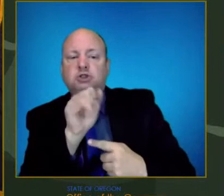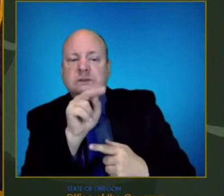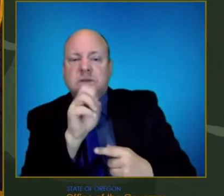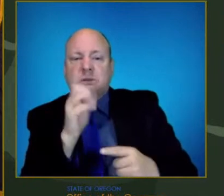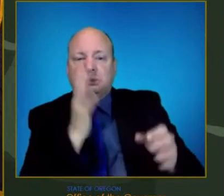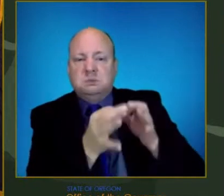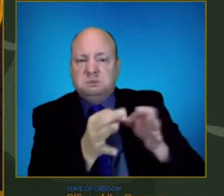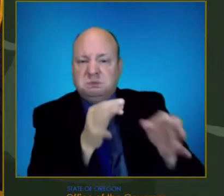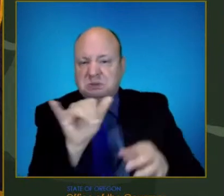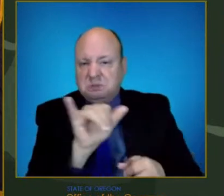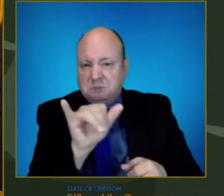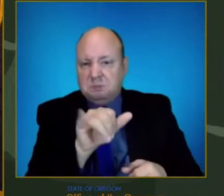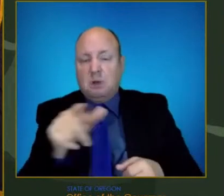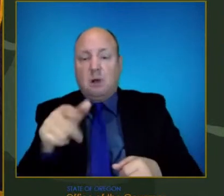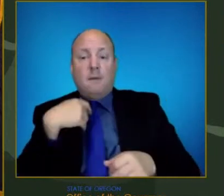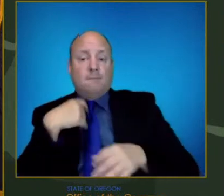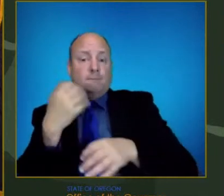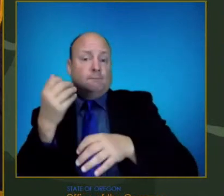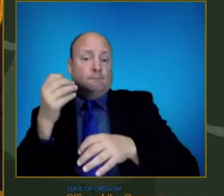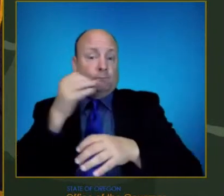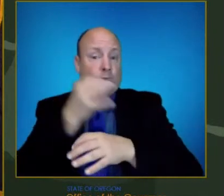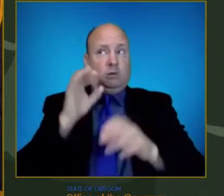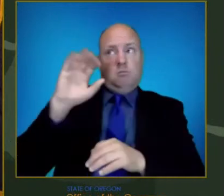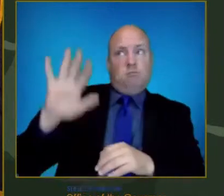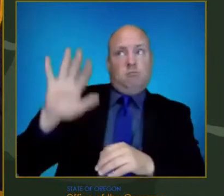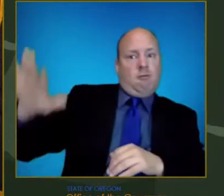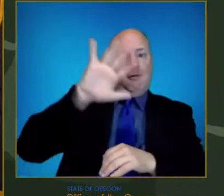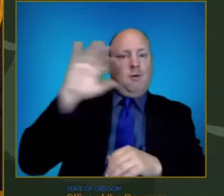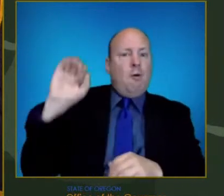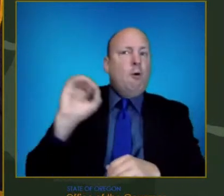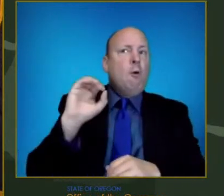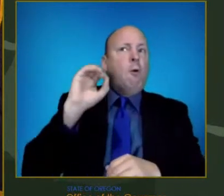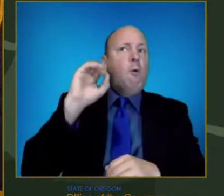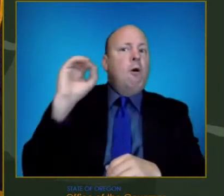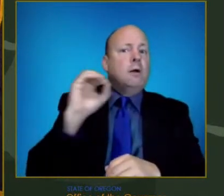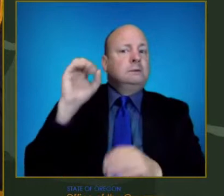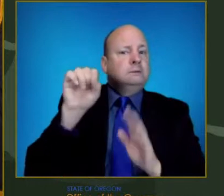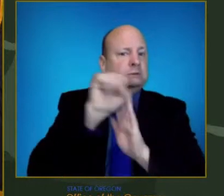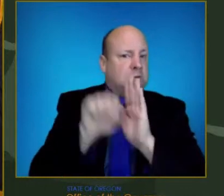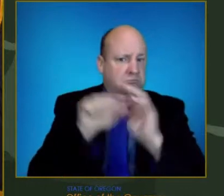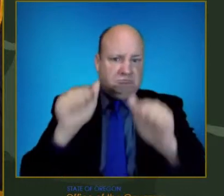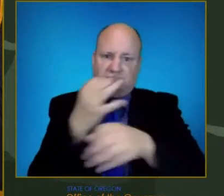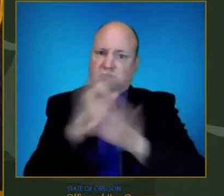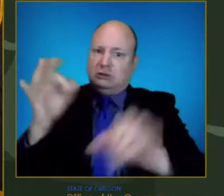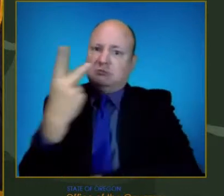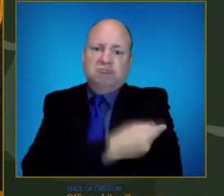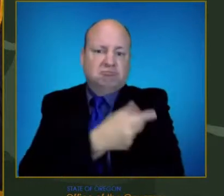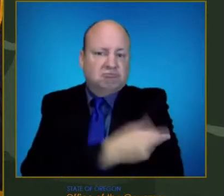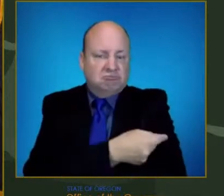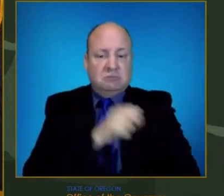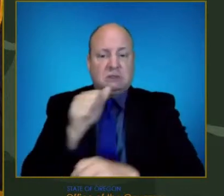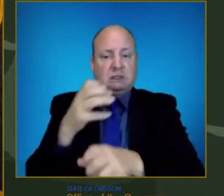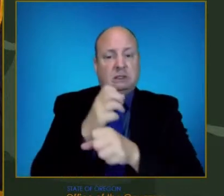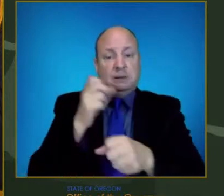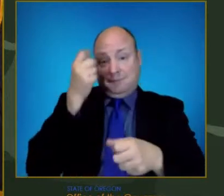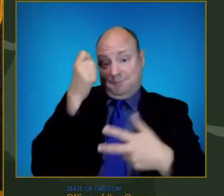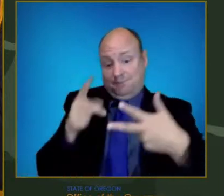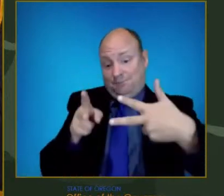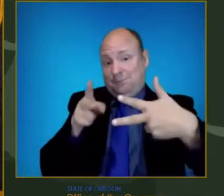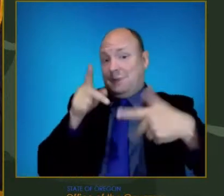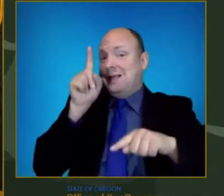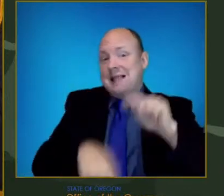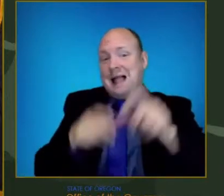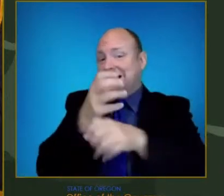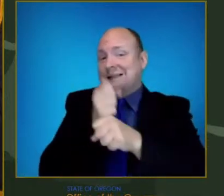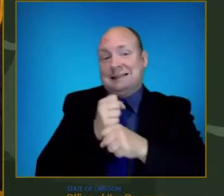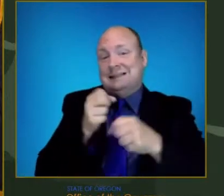for a booster will get one. For those who have received the Moderna or J&J vaccine, like myself,